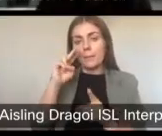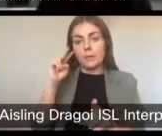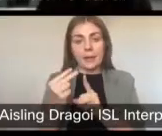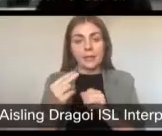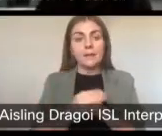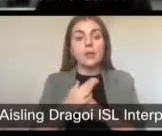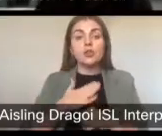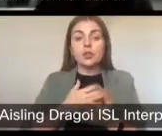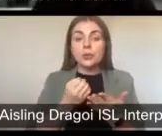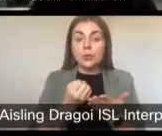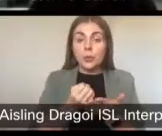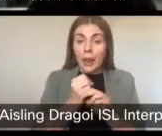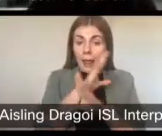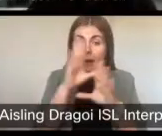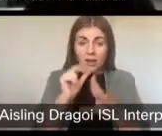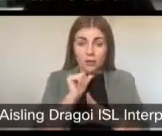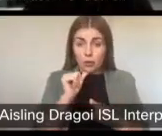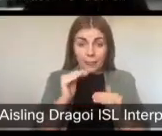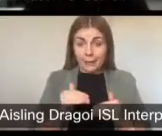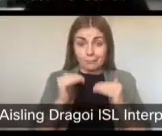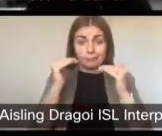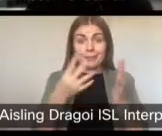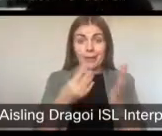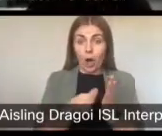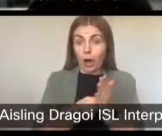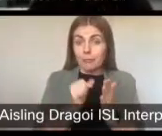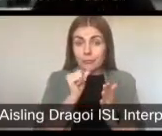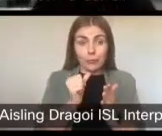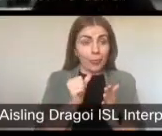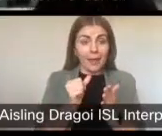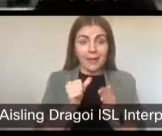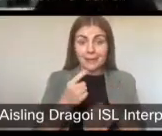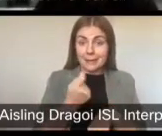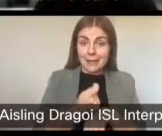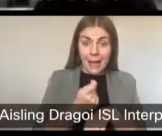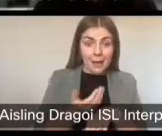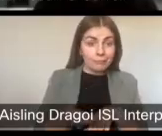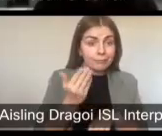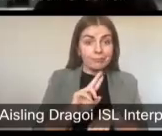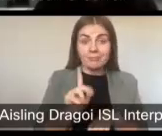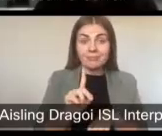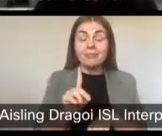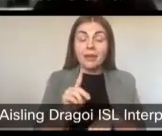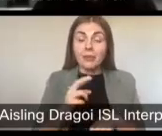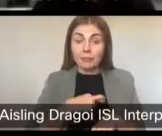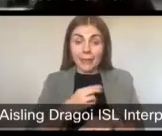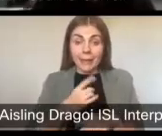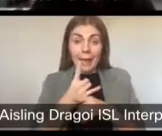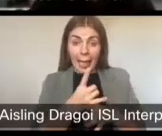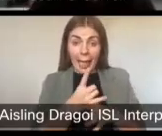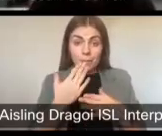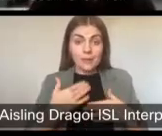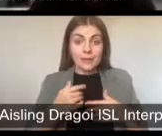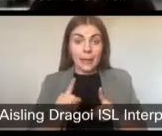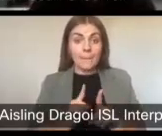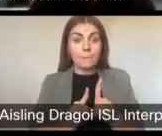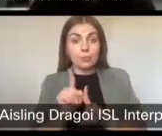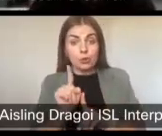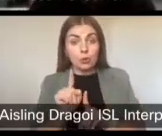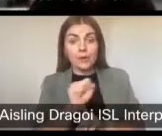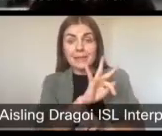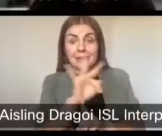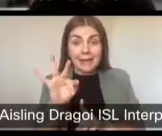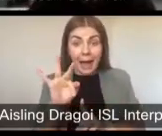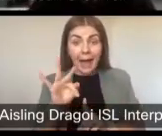doesn't increase costs. It doesn't take more time. It improves physical health and well-being. It improves staff physical health. And this